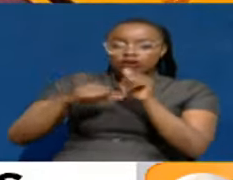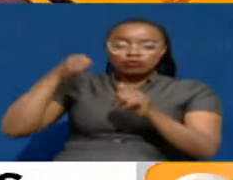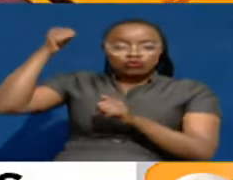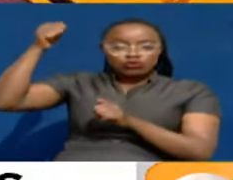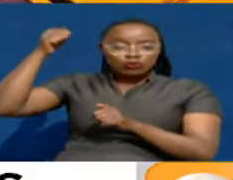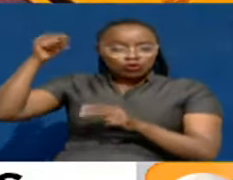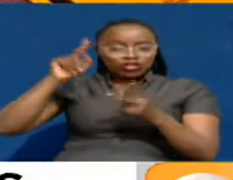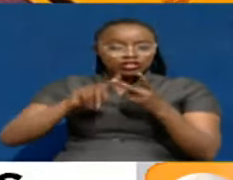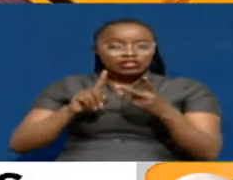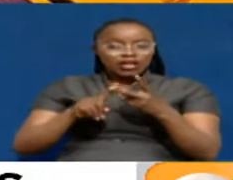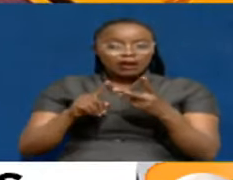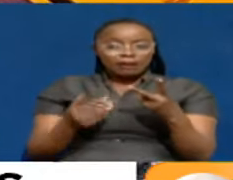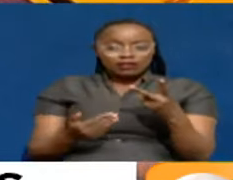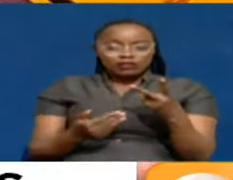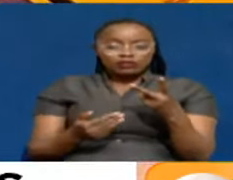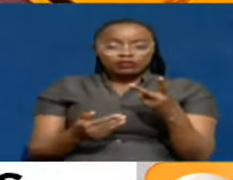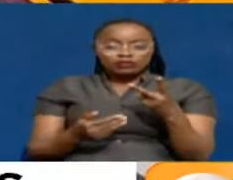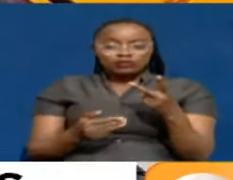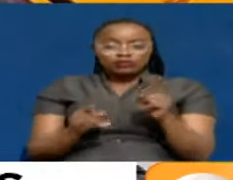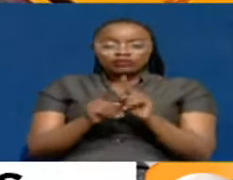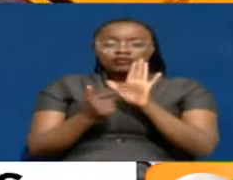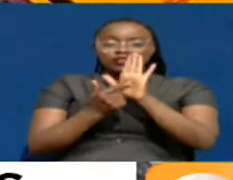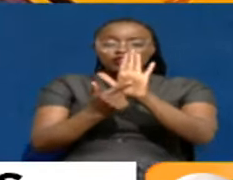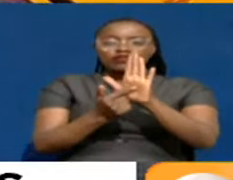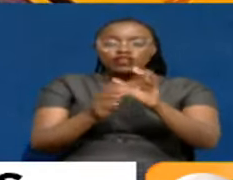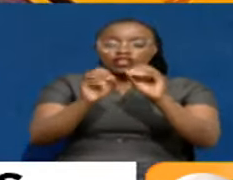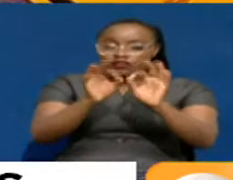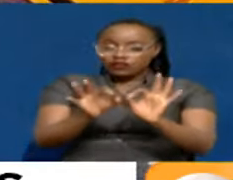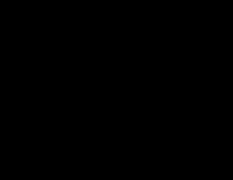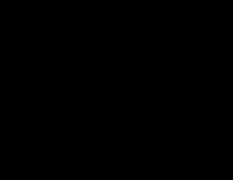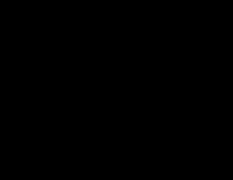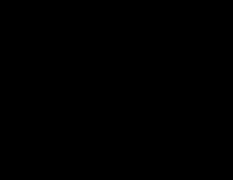number one. Number two, for example, if